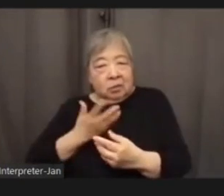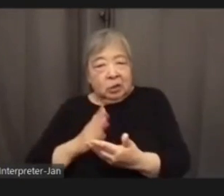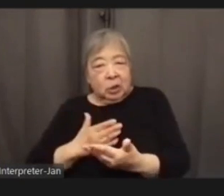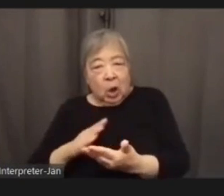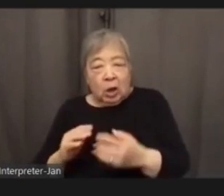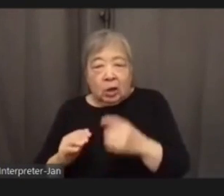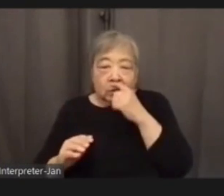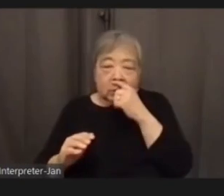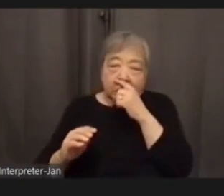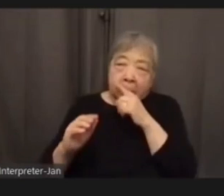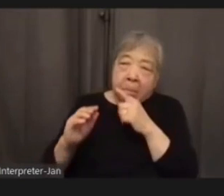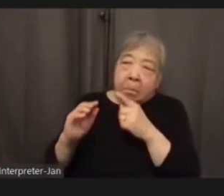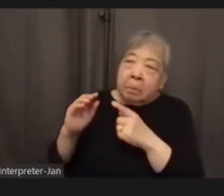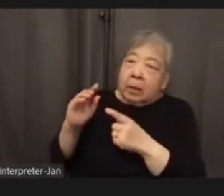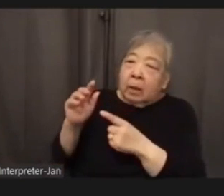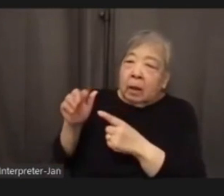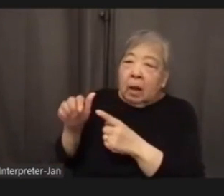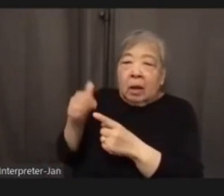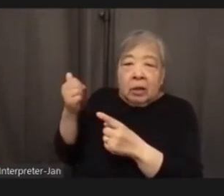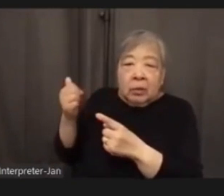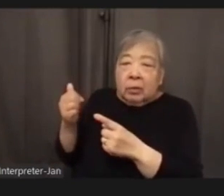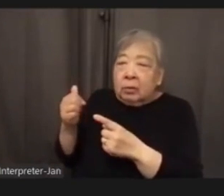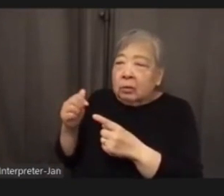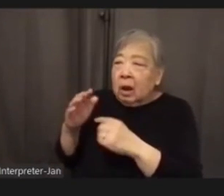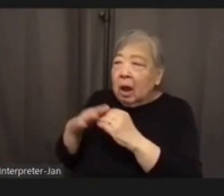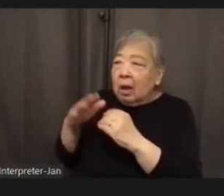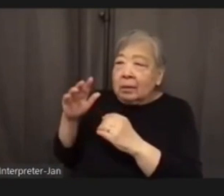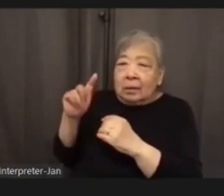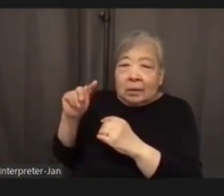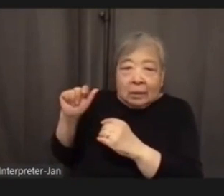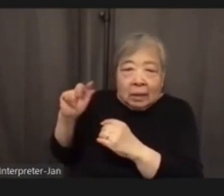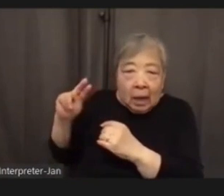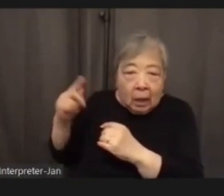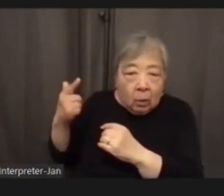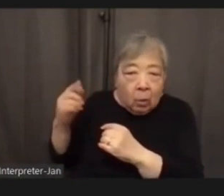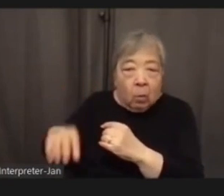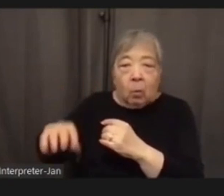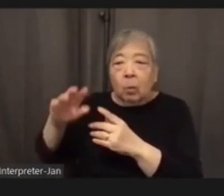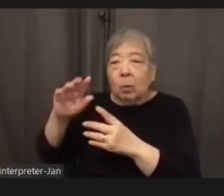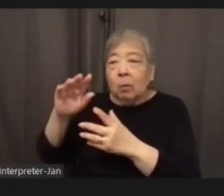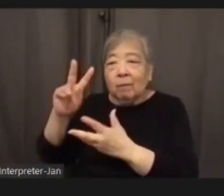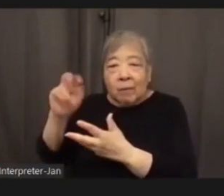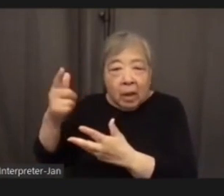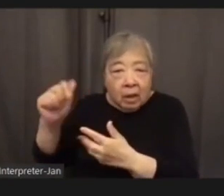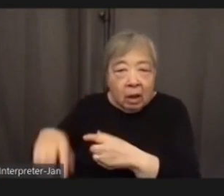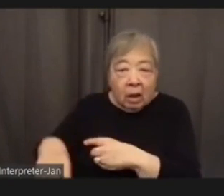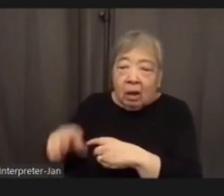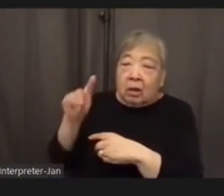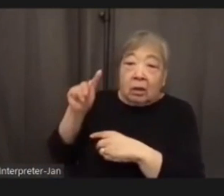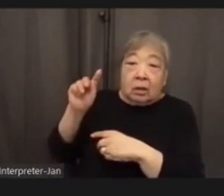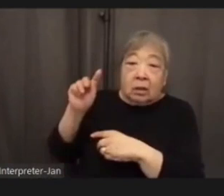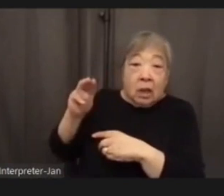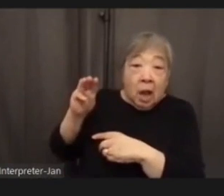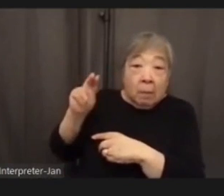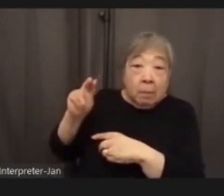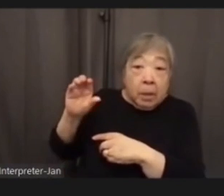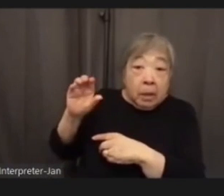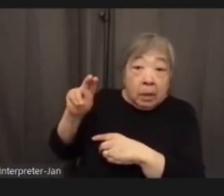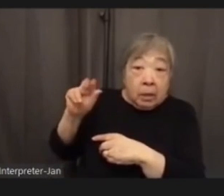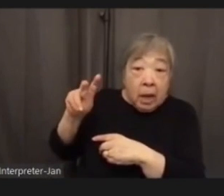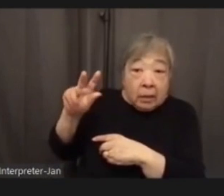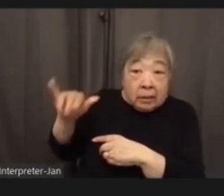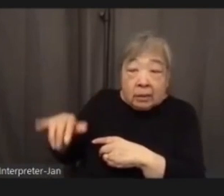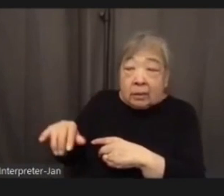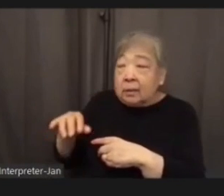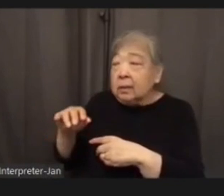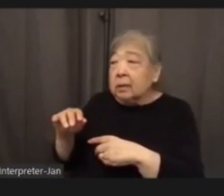Jose de Vega, Billy Bion Tango, and of course Tom McNancy and Martha